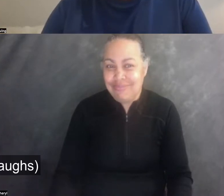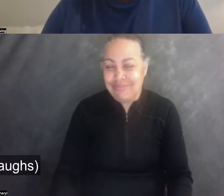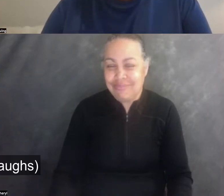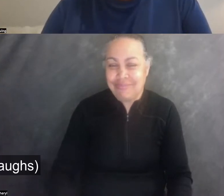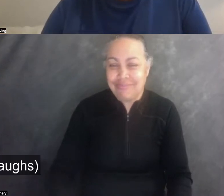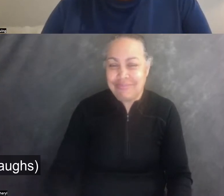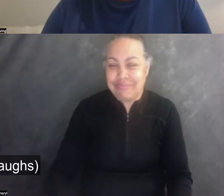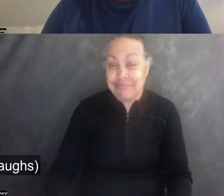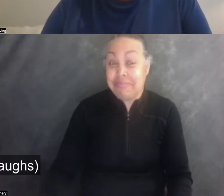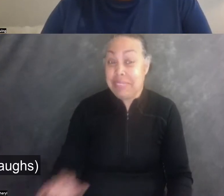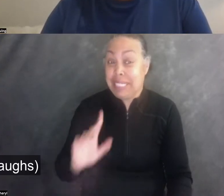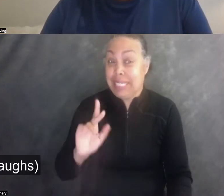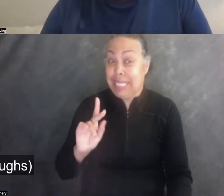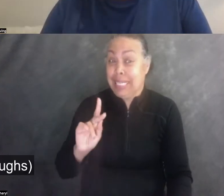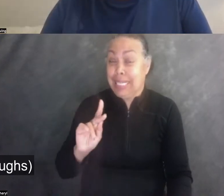Kahlil?